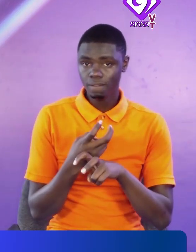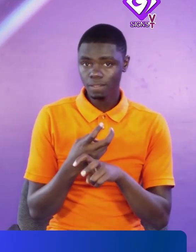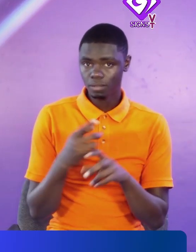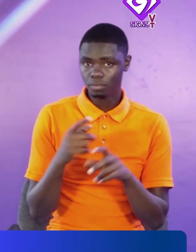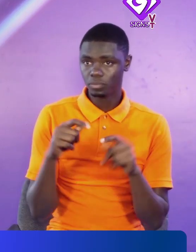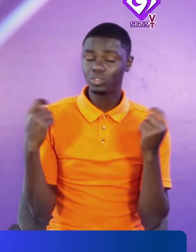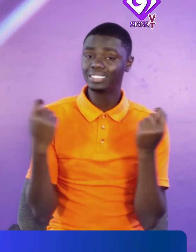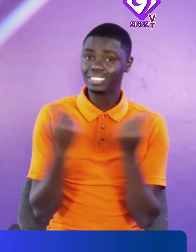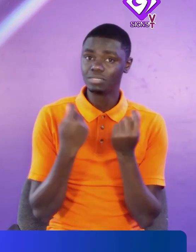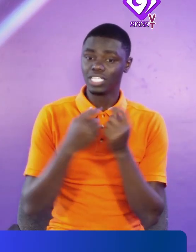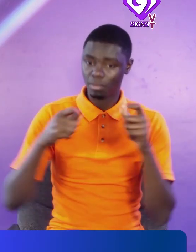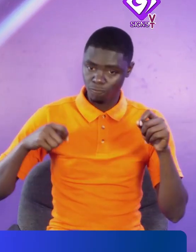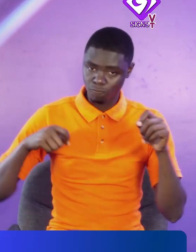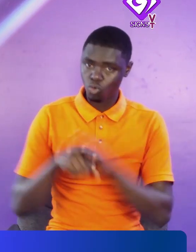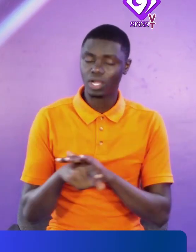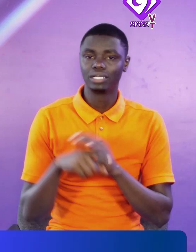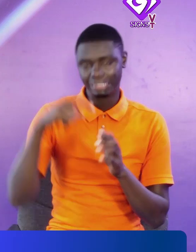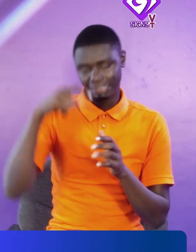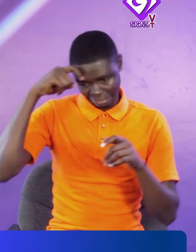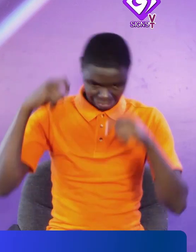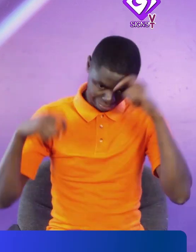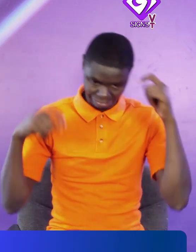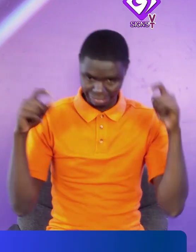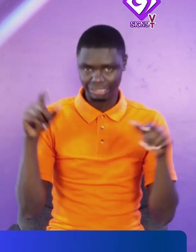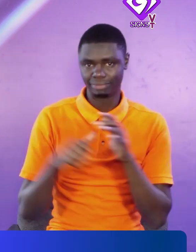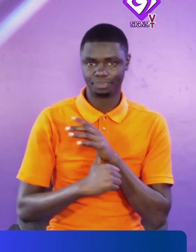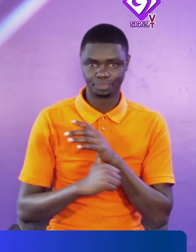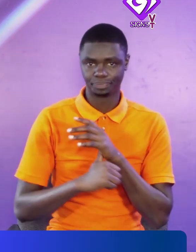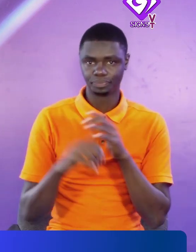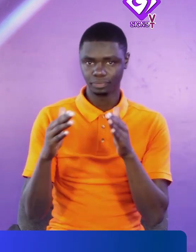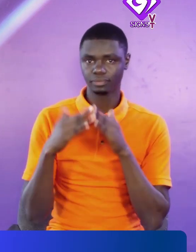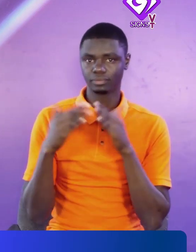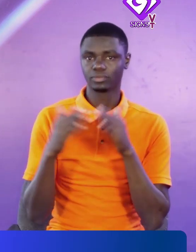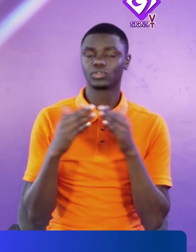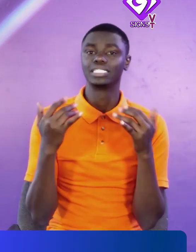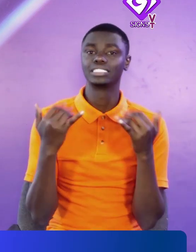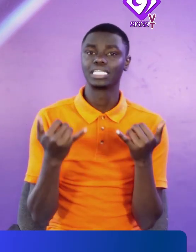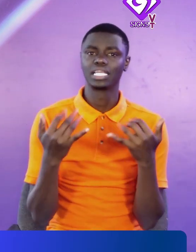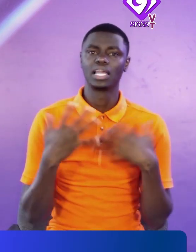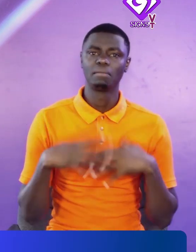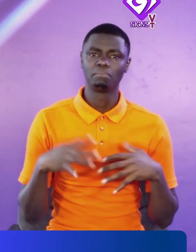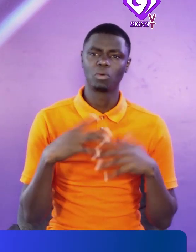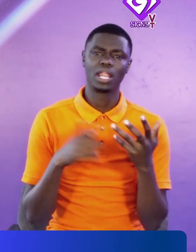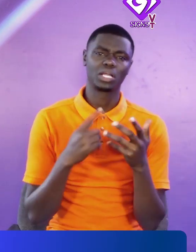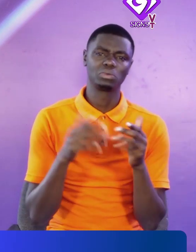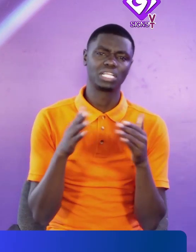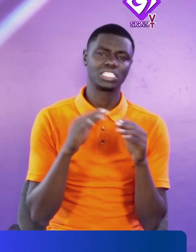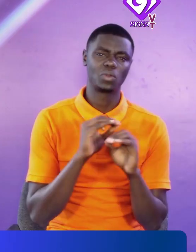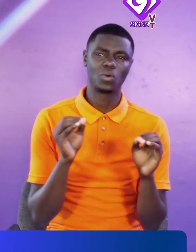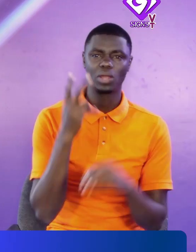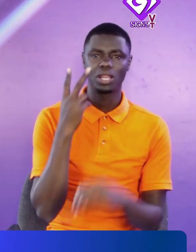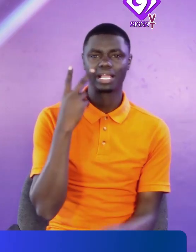sana. Na kama Arsenal ikicheza hivyo, unajua sahi some people are not counting Arsenal kwa sababu wanaangalia Real